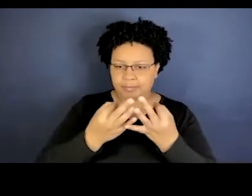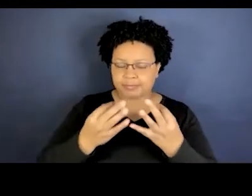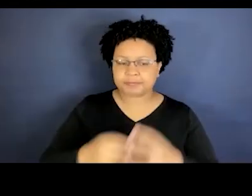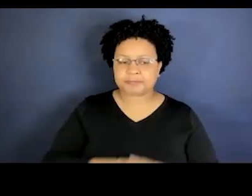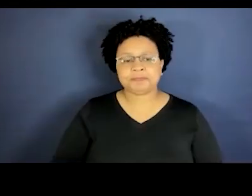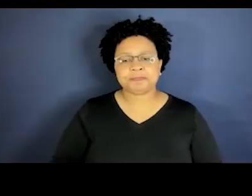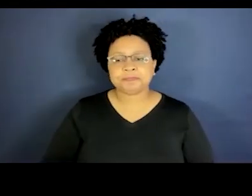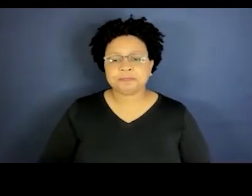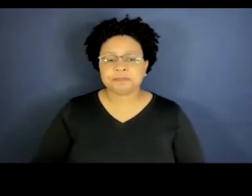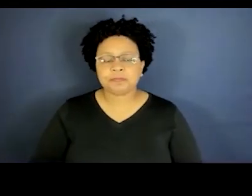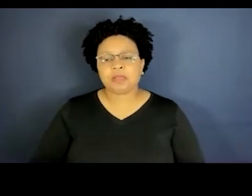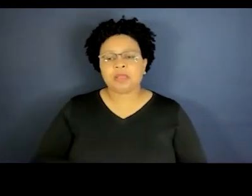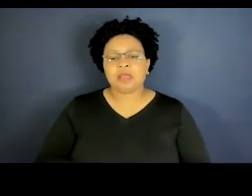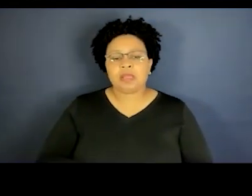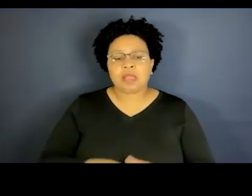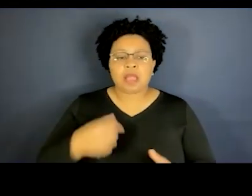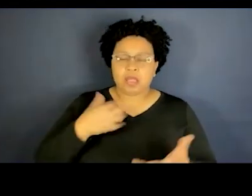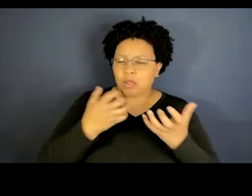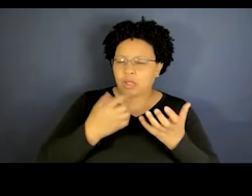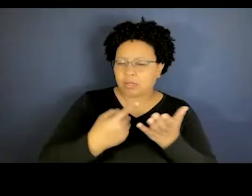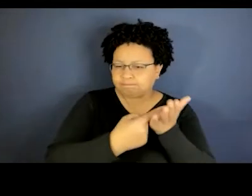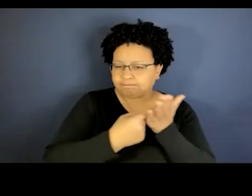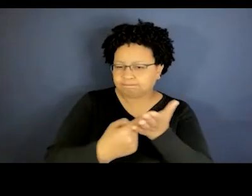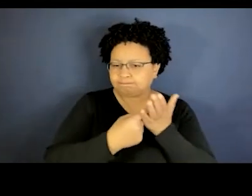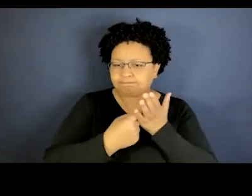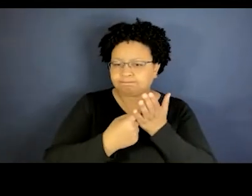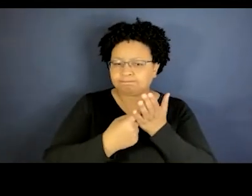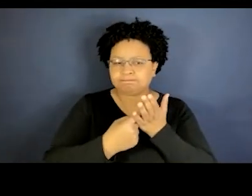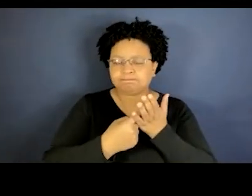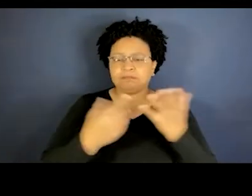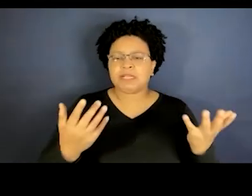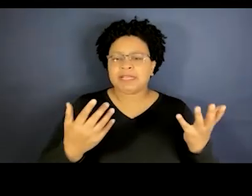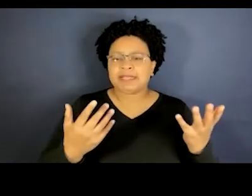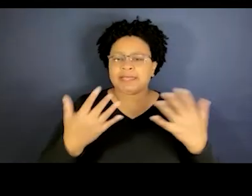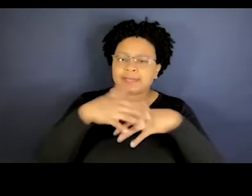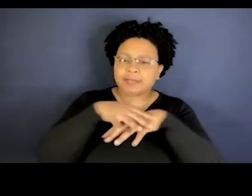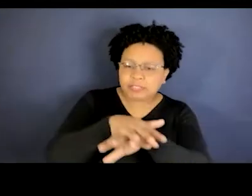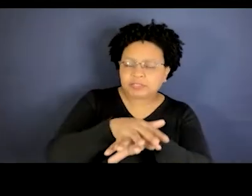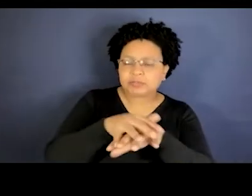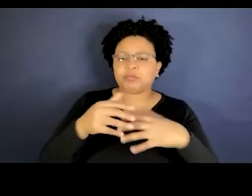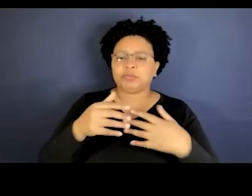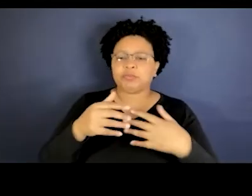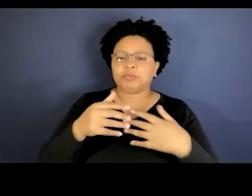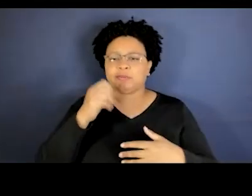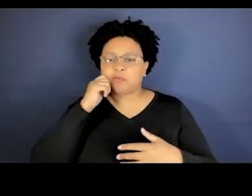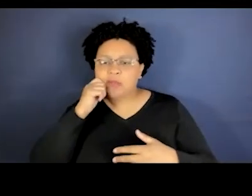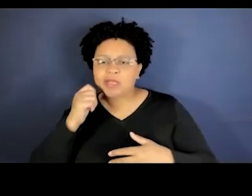So I wanted to talk a little bit about the intersection between race and disability, and specifically African